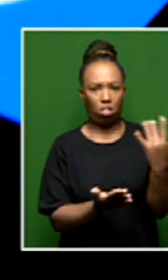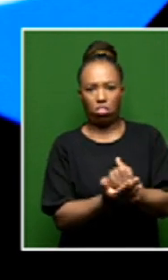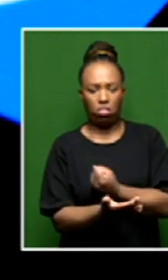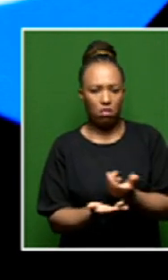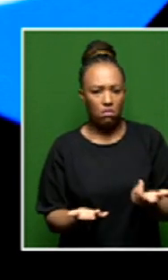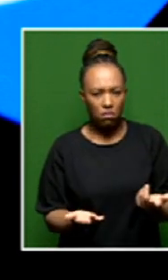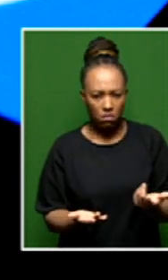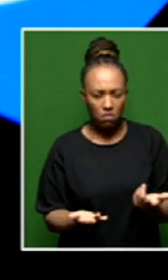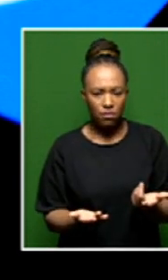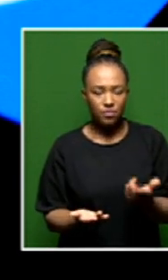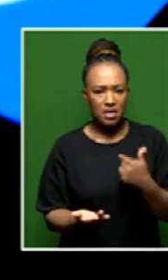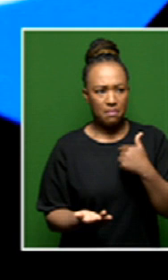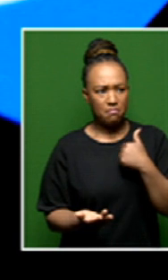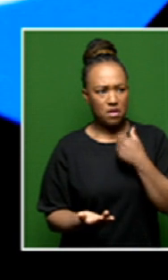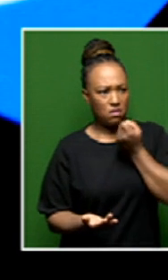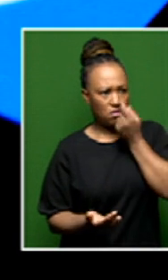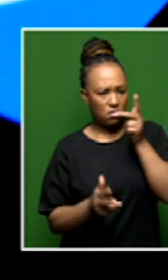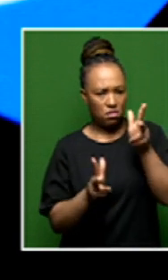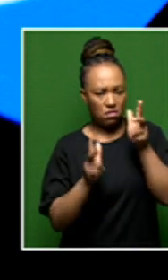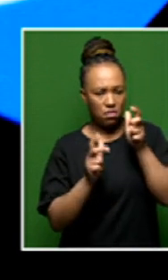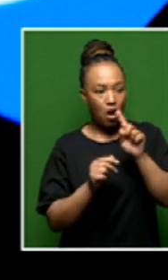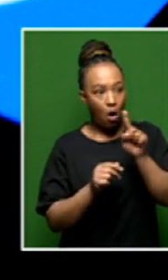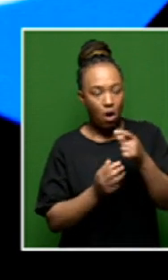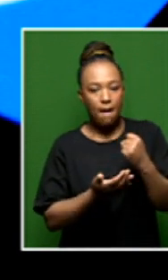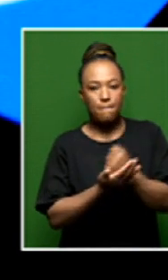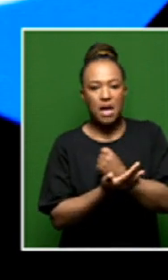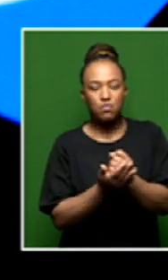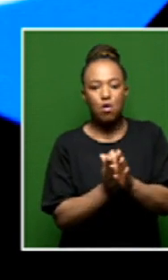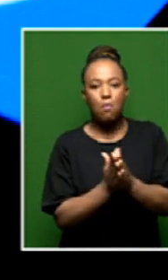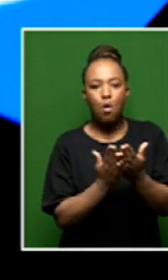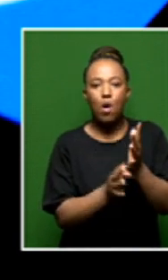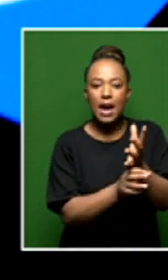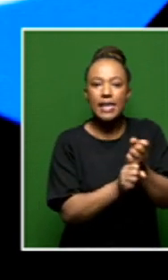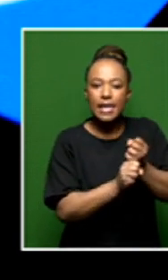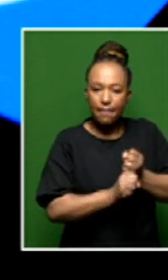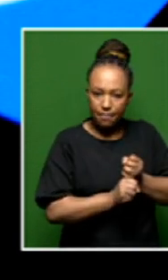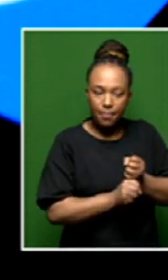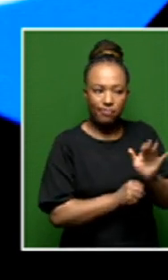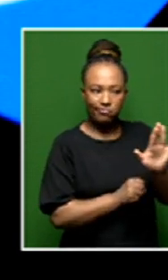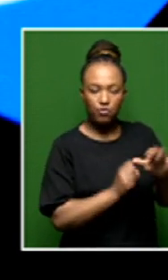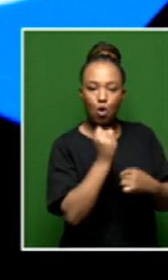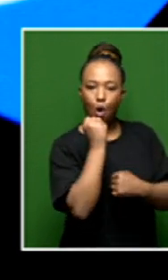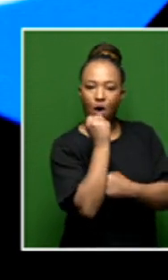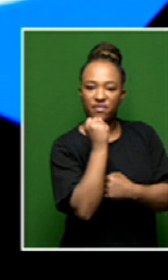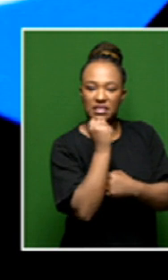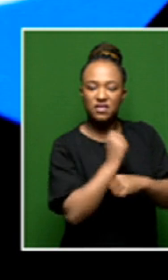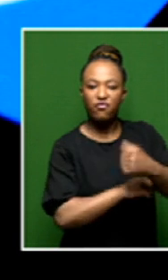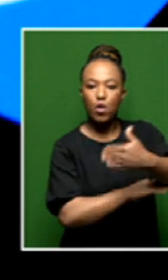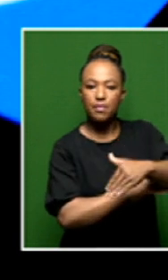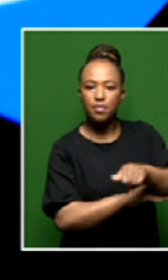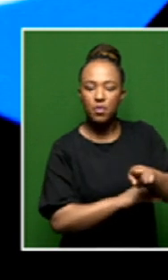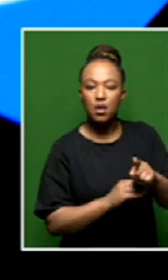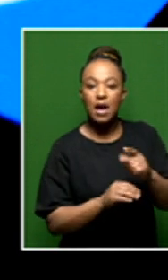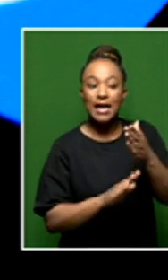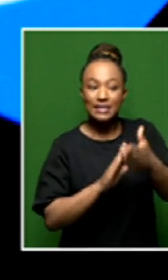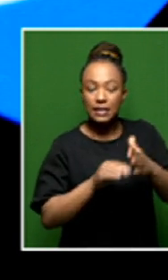And the understanding is they are keeping everyone's passports at immigration until you can deliver a